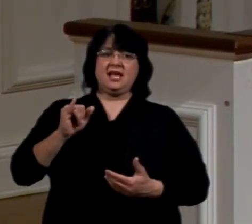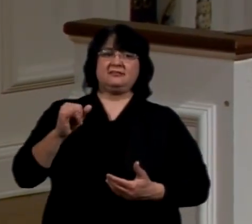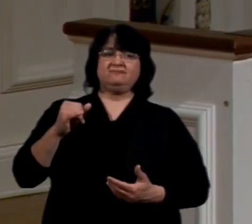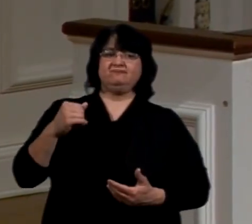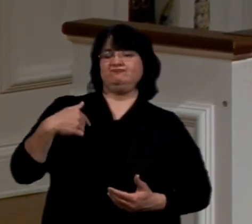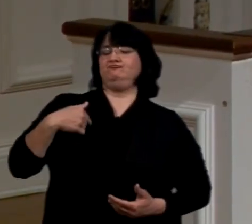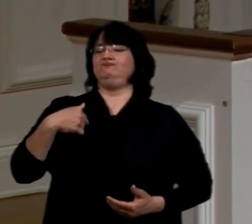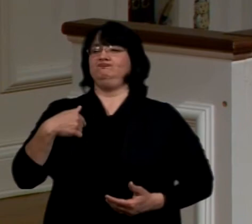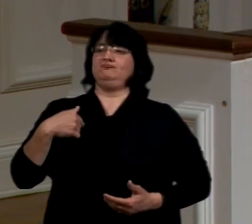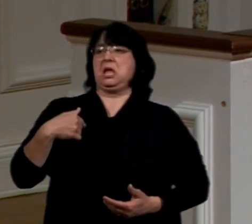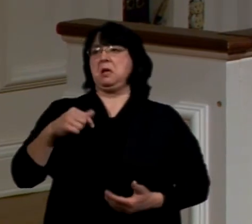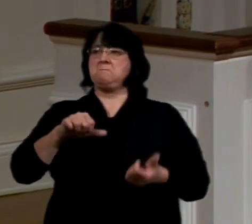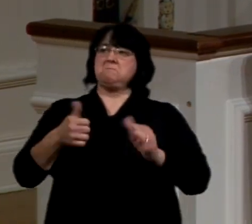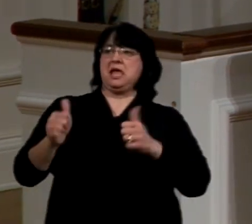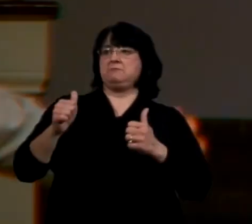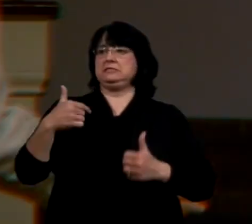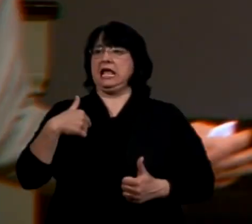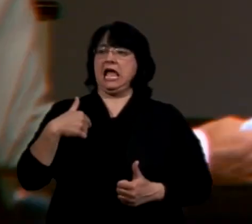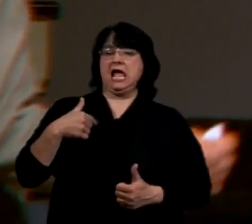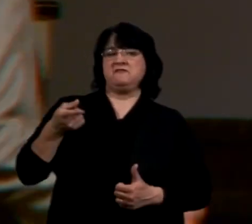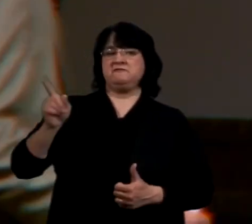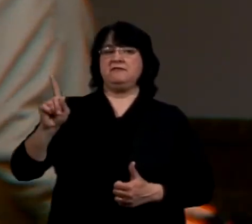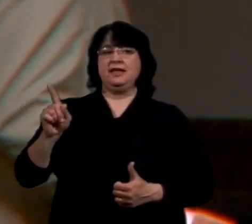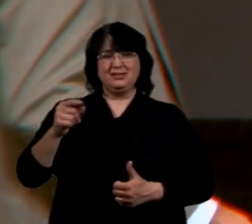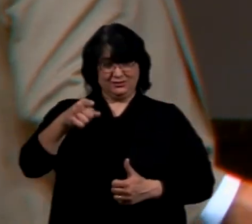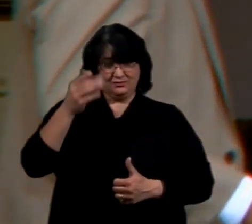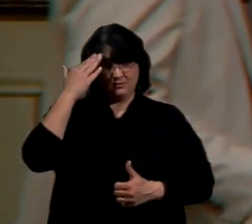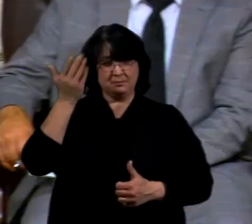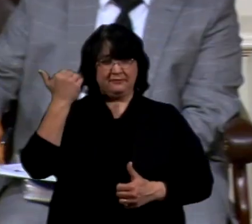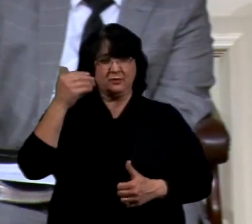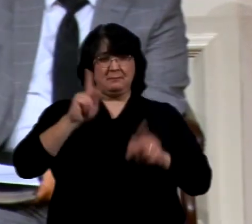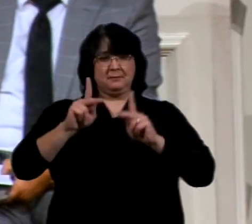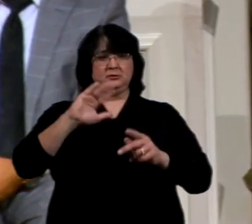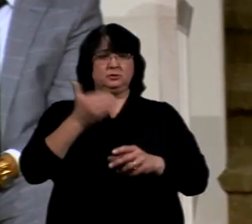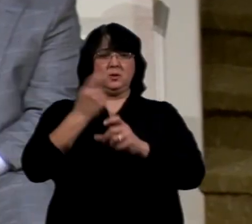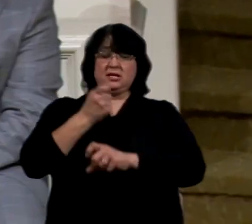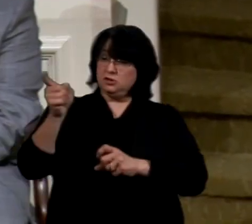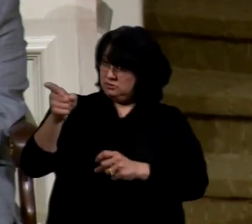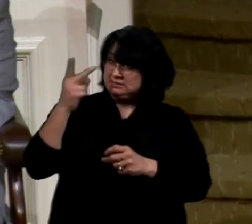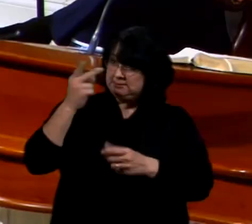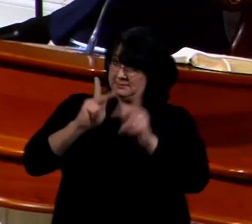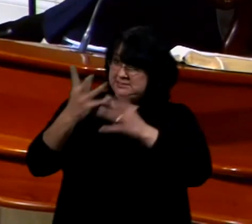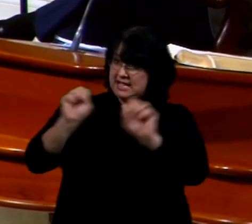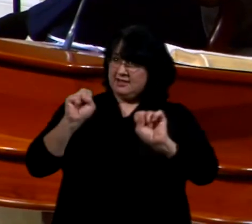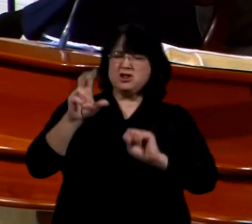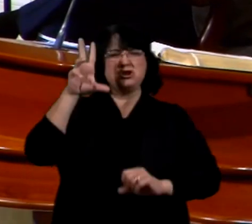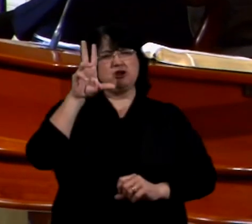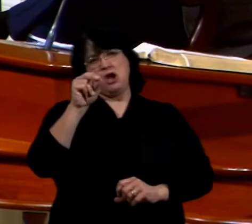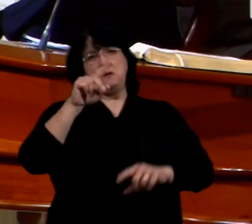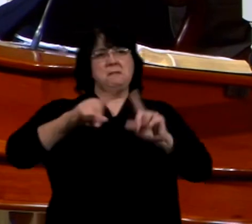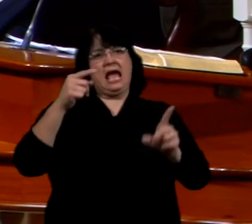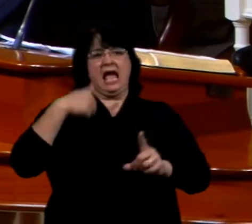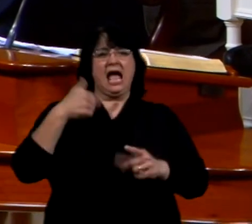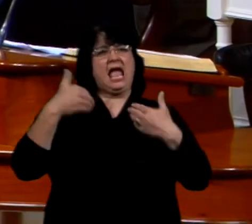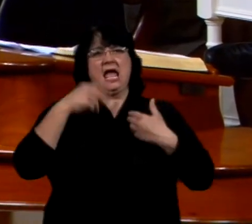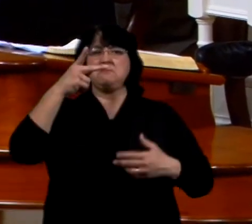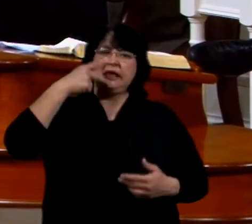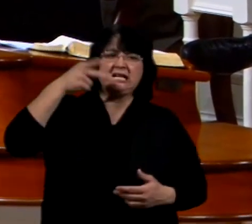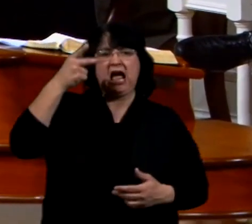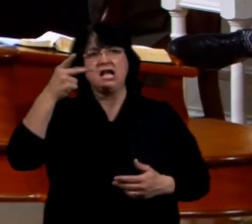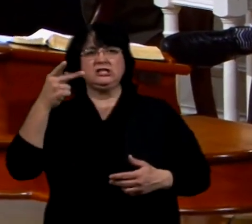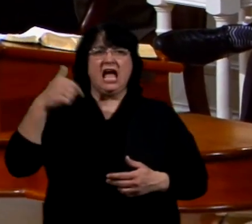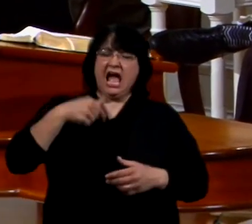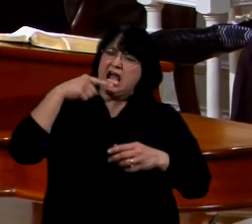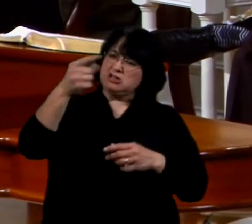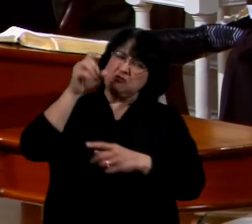winning in our Baptist church? You ever go to soul winning and you come back and someone say, well, did you win anybody? No, but I tell you right now, I had this Pentecostal, I